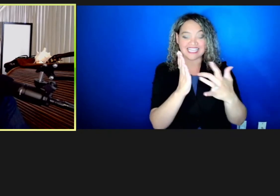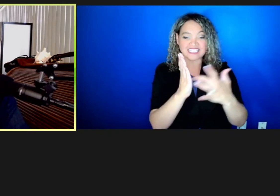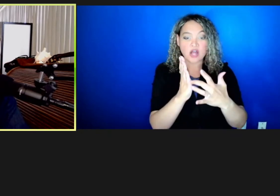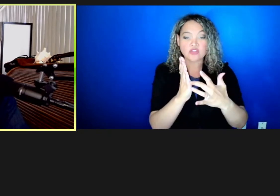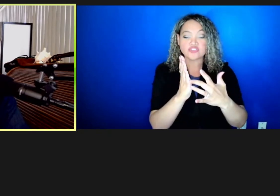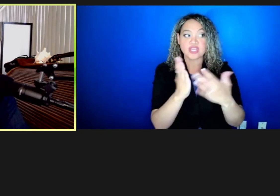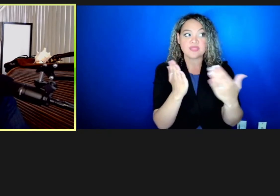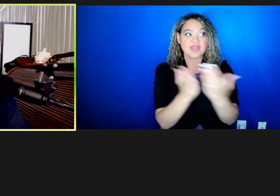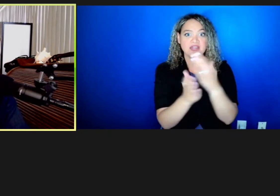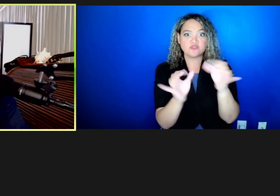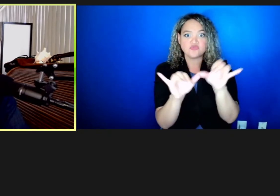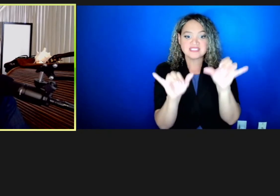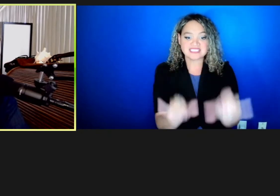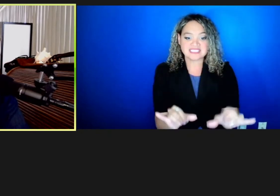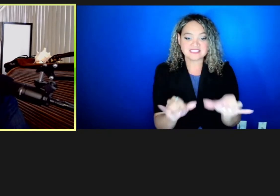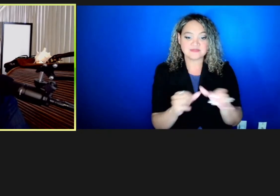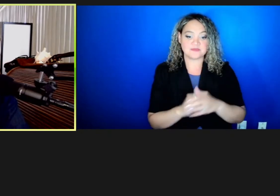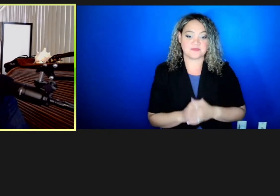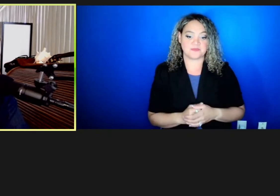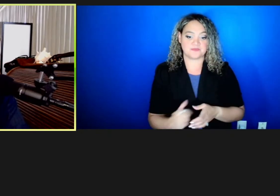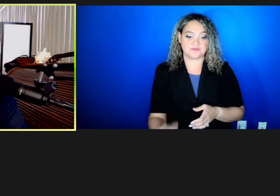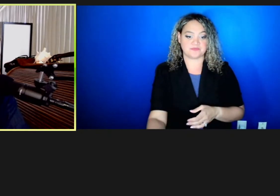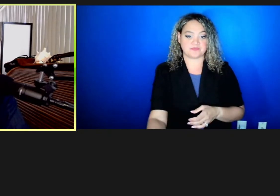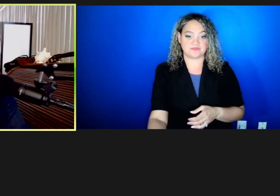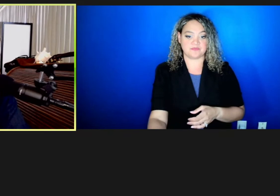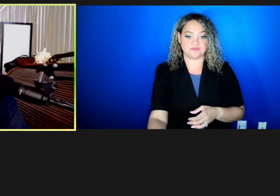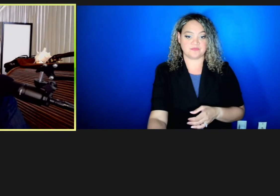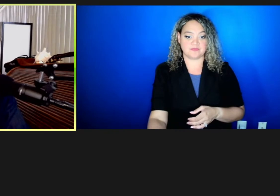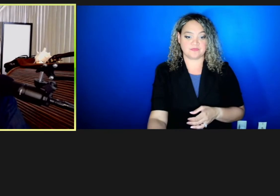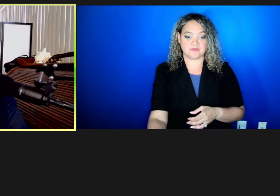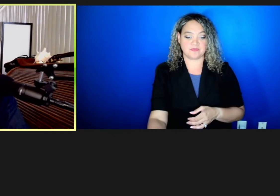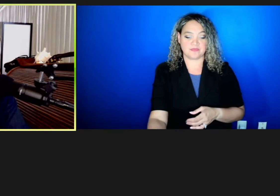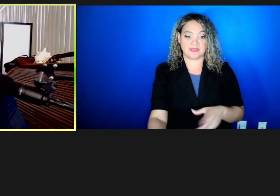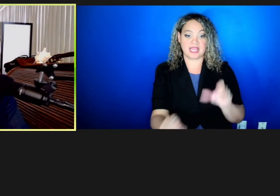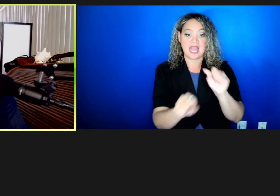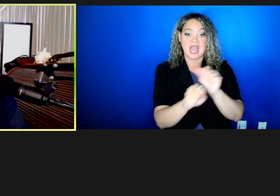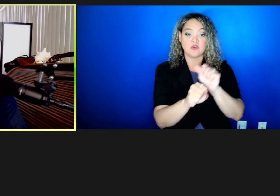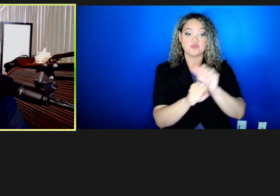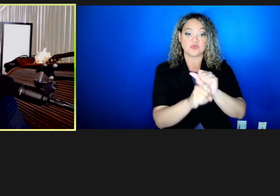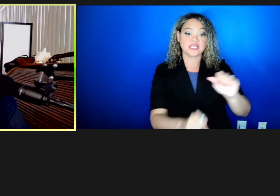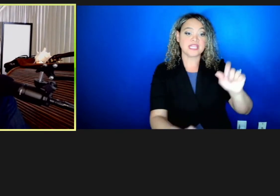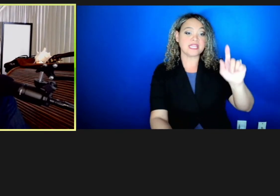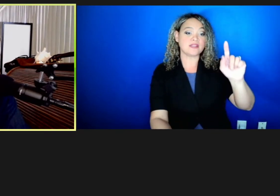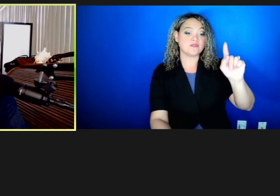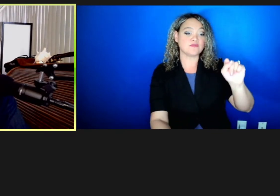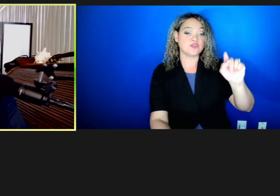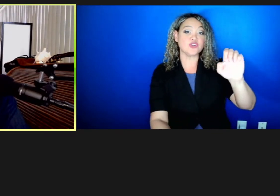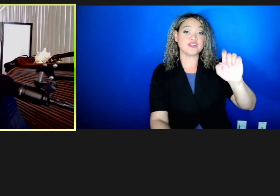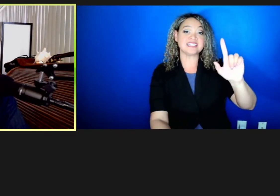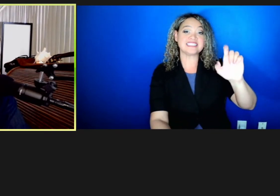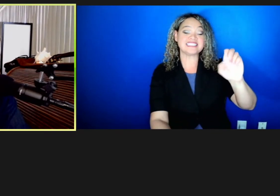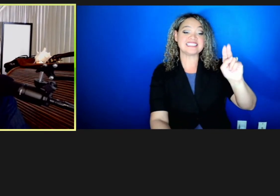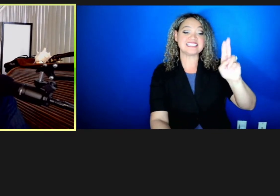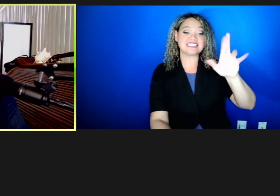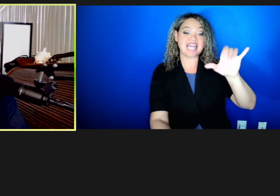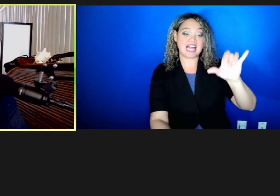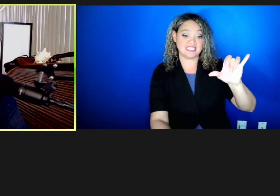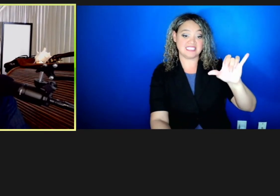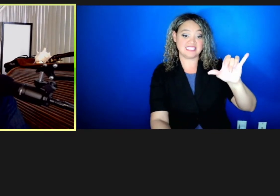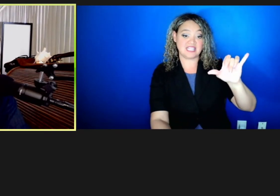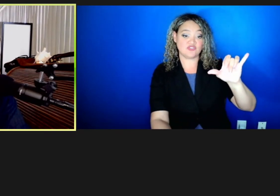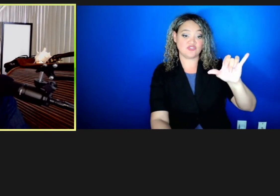assistive technology. I was working for Telesensory Systems Incorporated, a